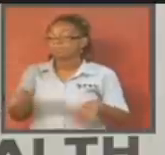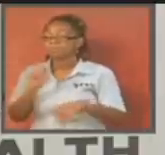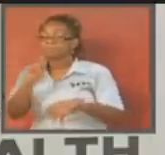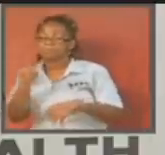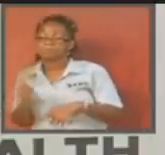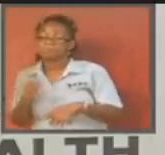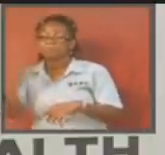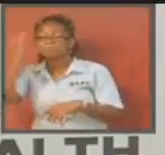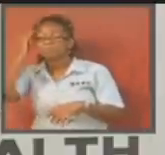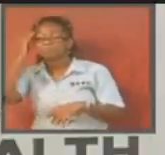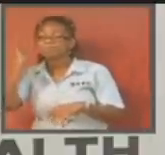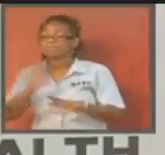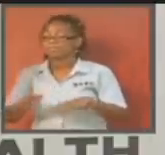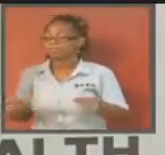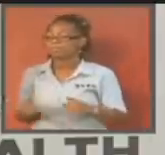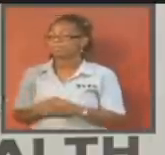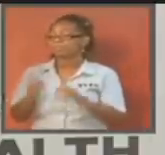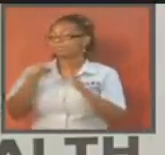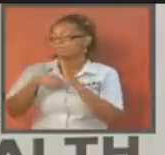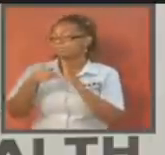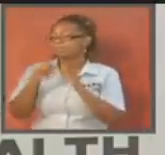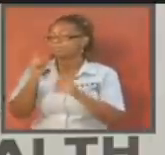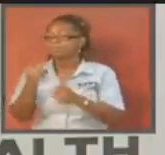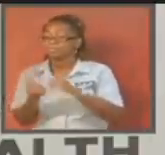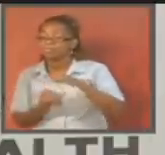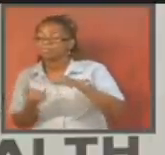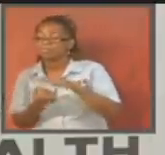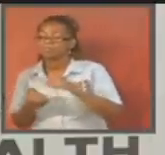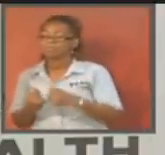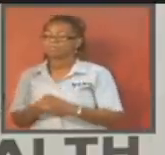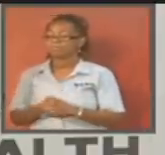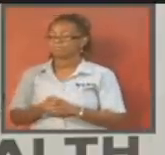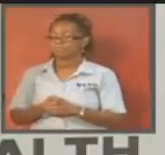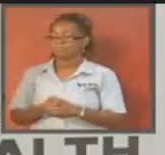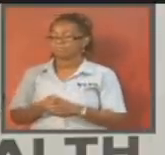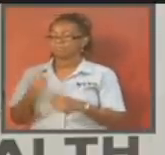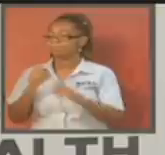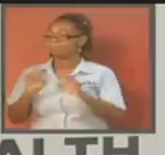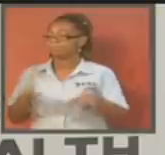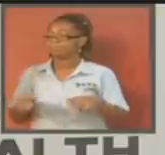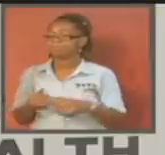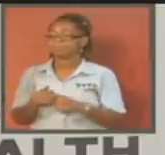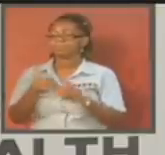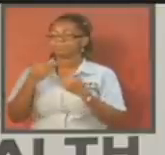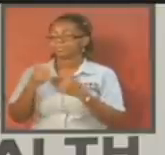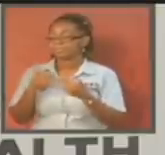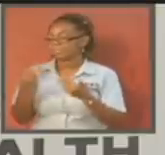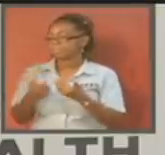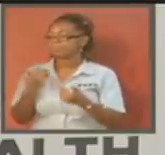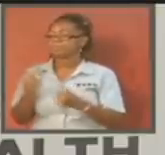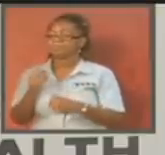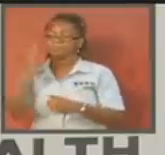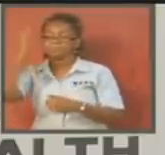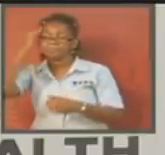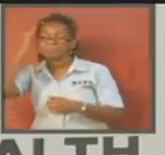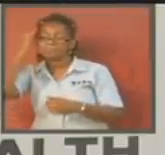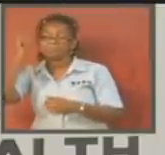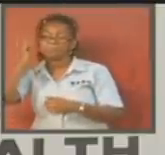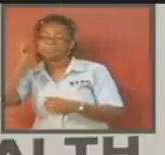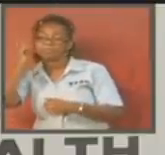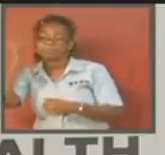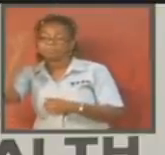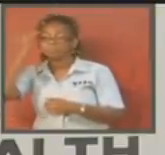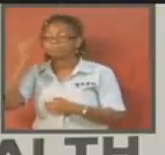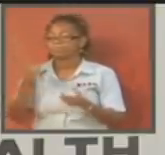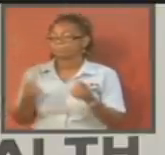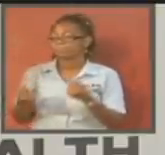we show them what to do and show them that we're okay with it, they will follow our example and really maintain the standards. And as we said, the 3 W's,